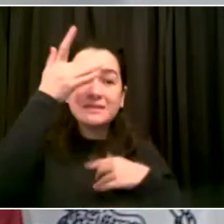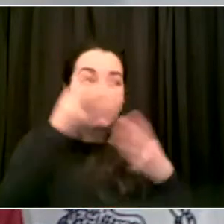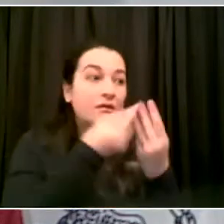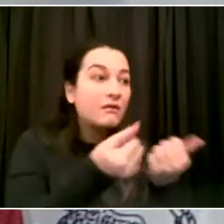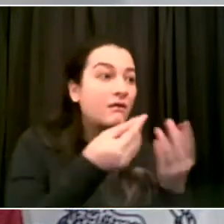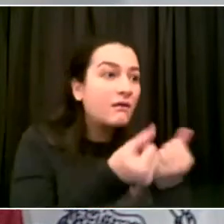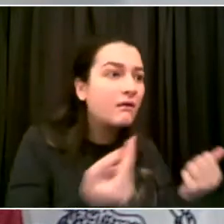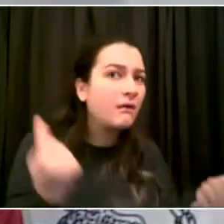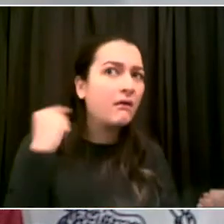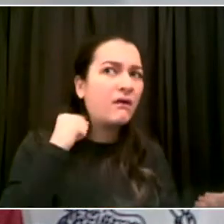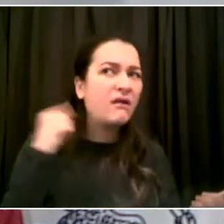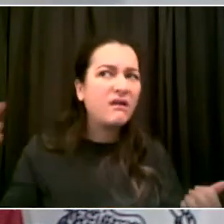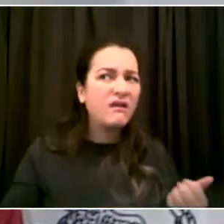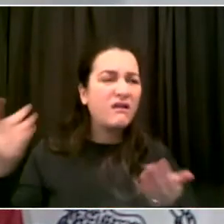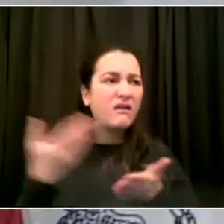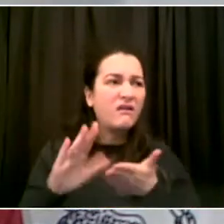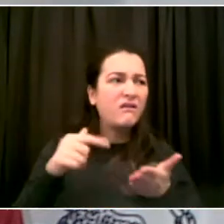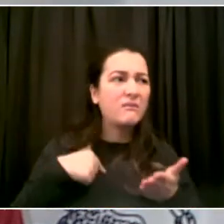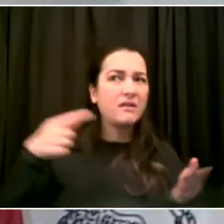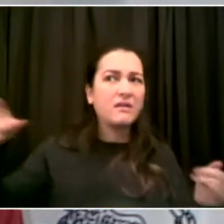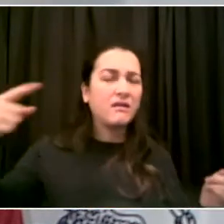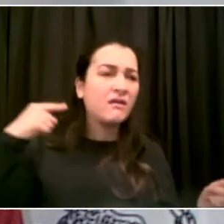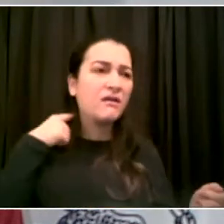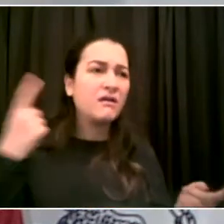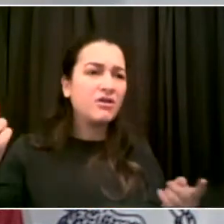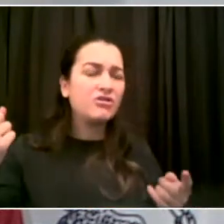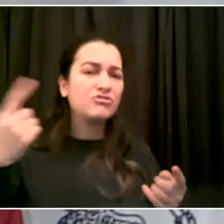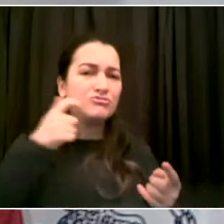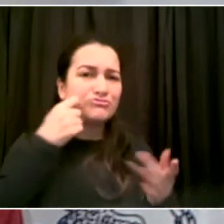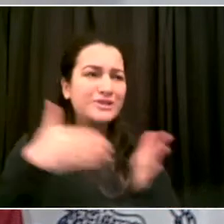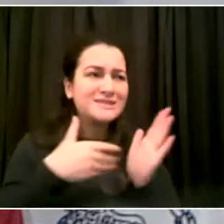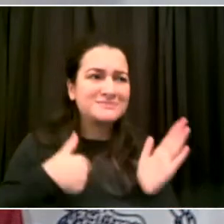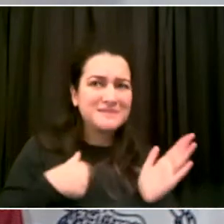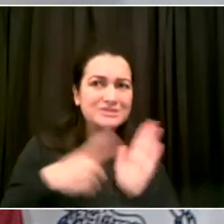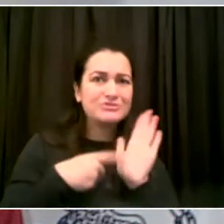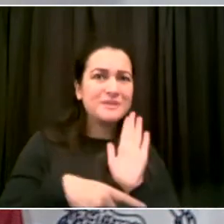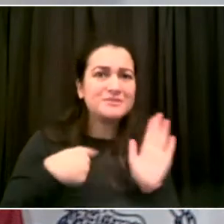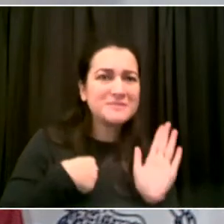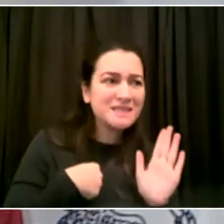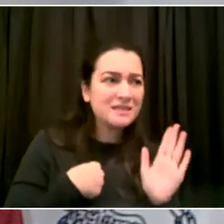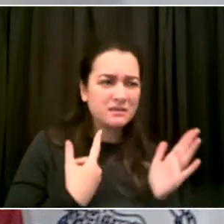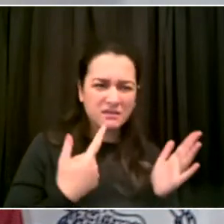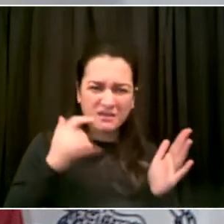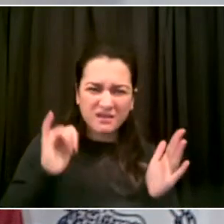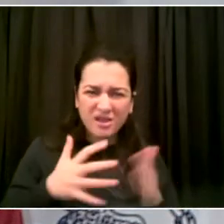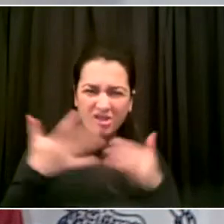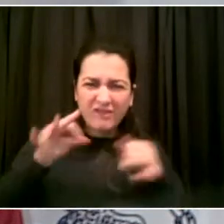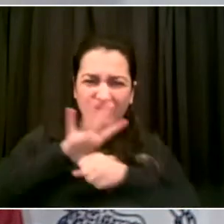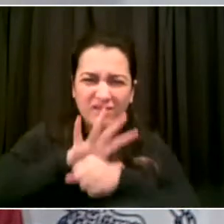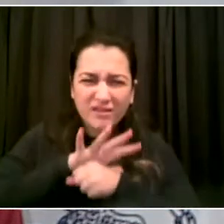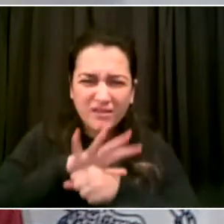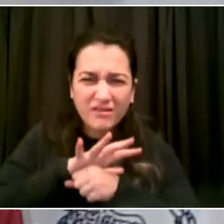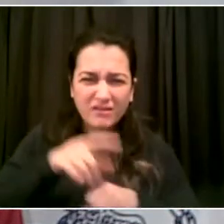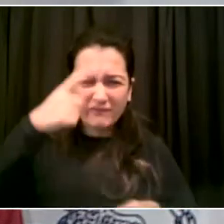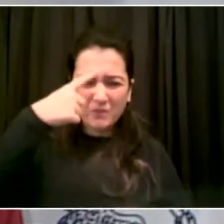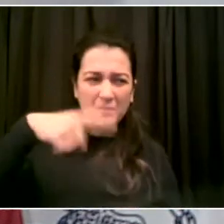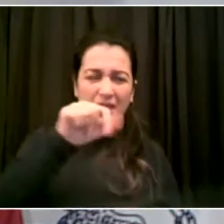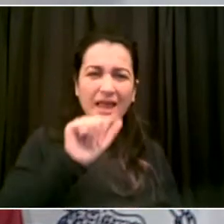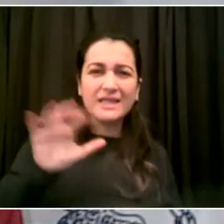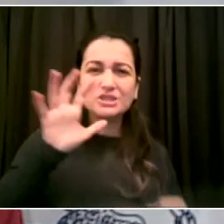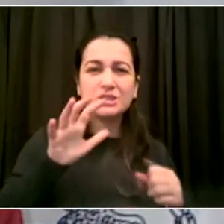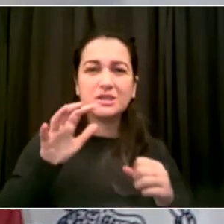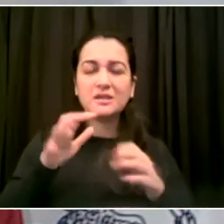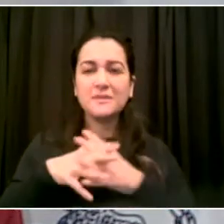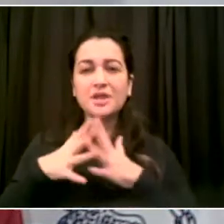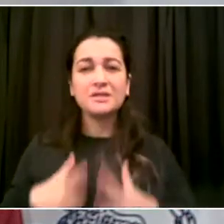unacceptable. So there's no place for hate in this city. I want to be really clear. No place for hate in New York City. Never has been, never will be. But we have to do